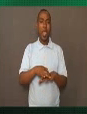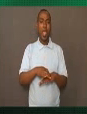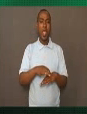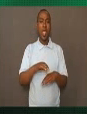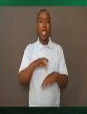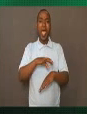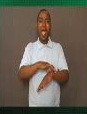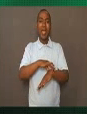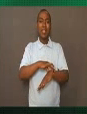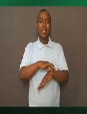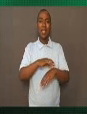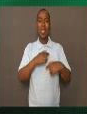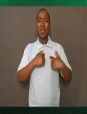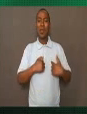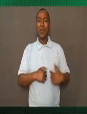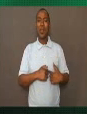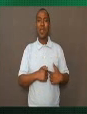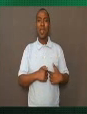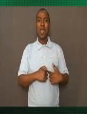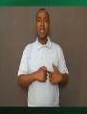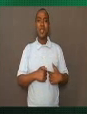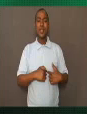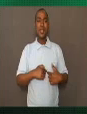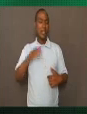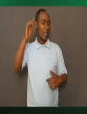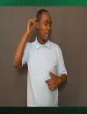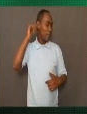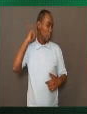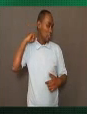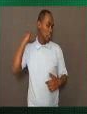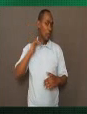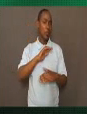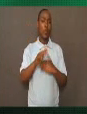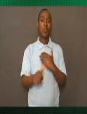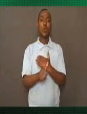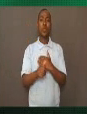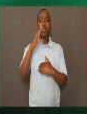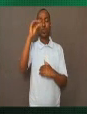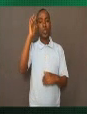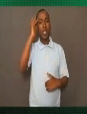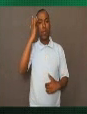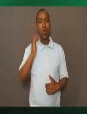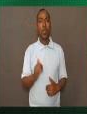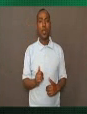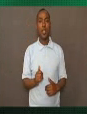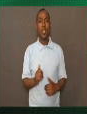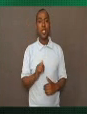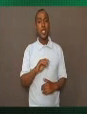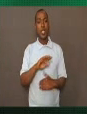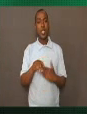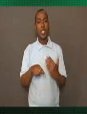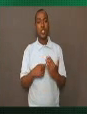and central nervous system of the infected person. Severe damage